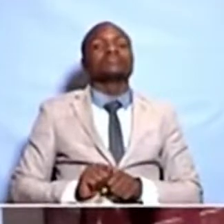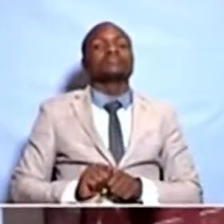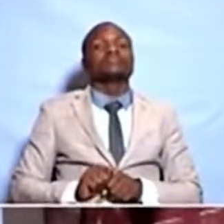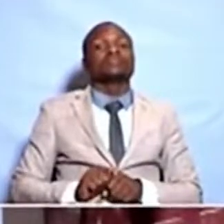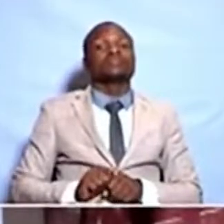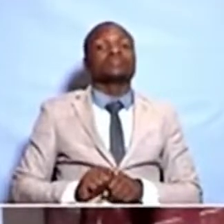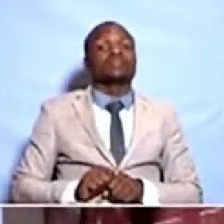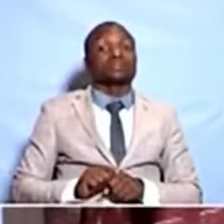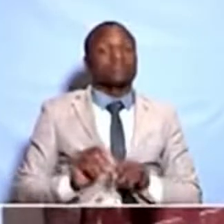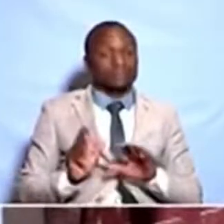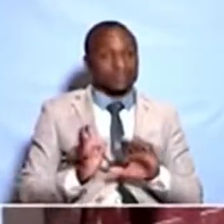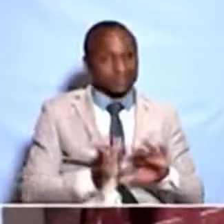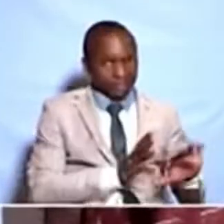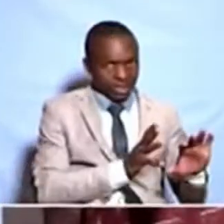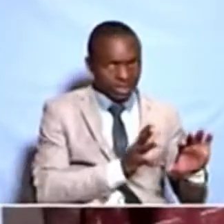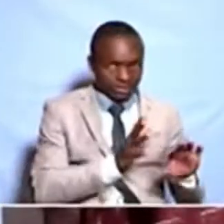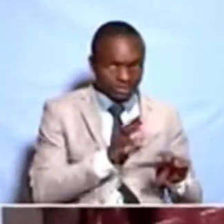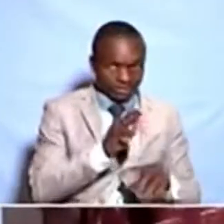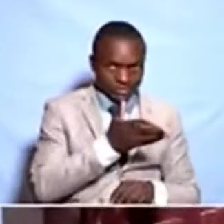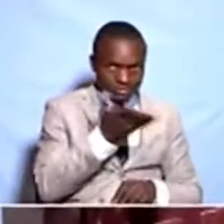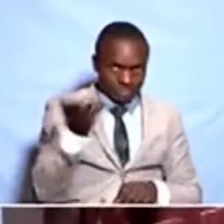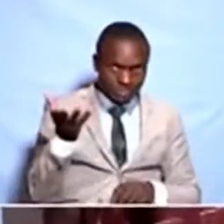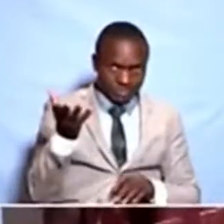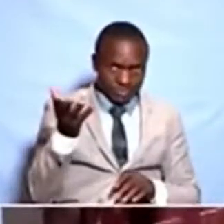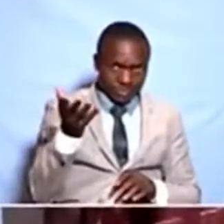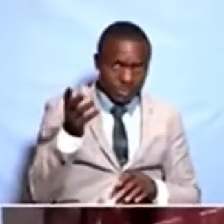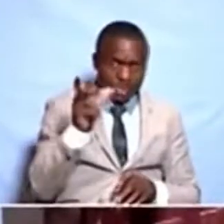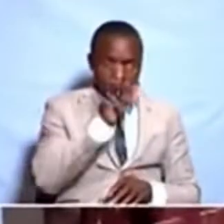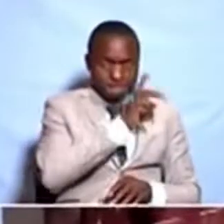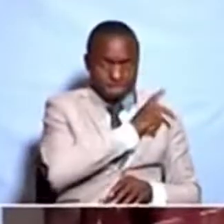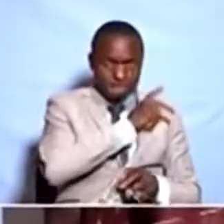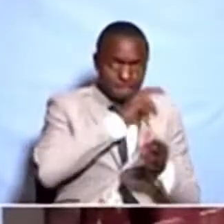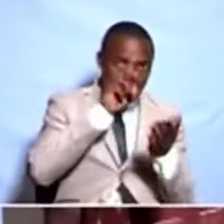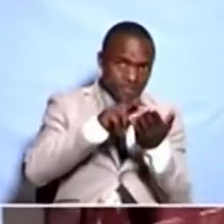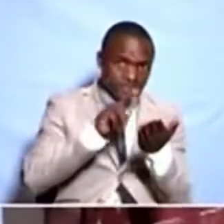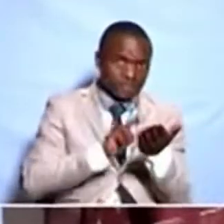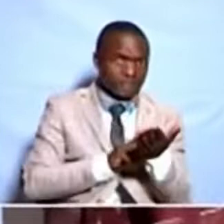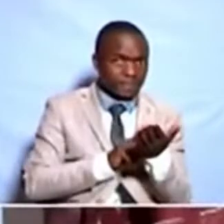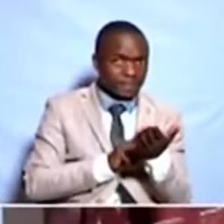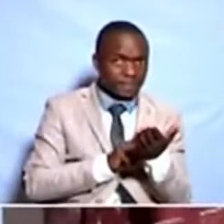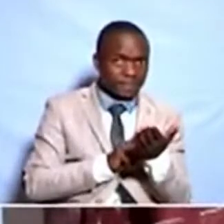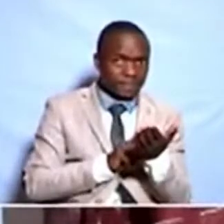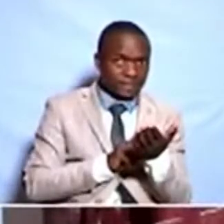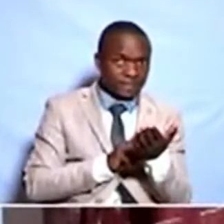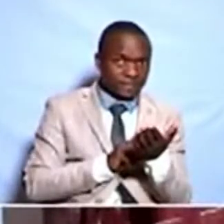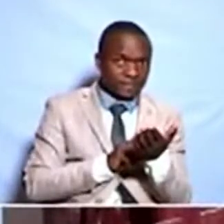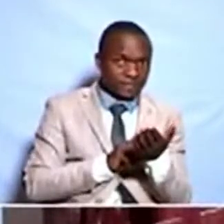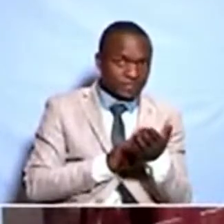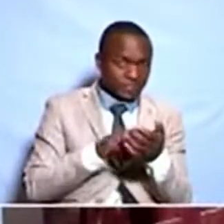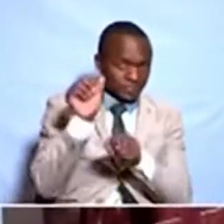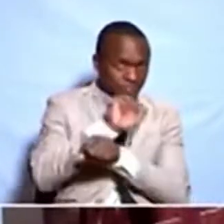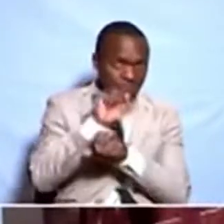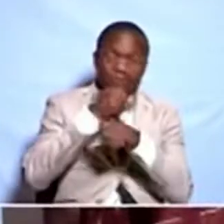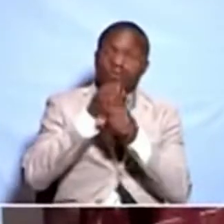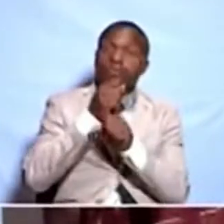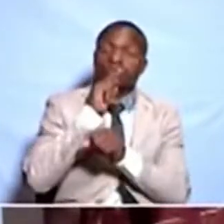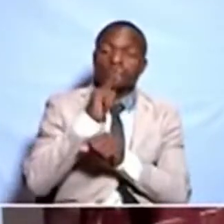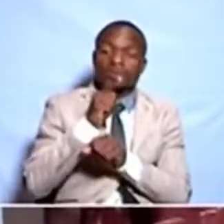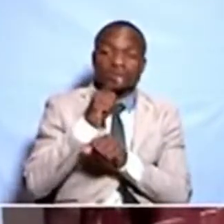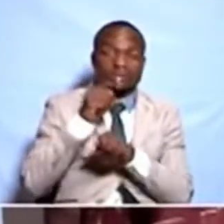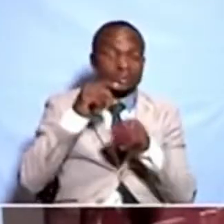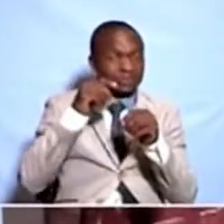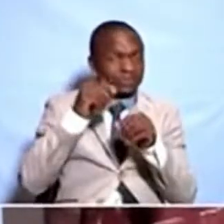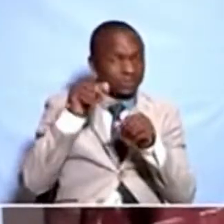Apart from that, also there must be a police report from the theft of motor vehicle department to make sure that the vehicle that